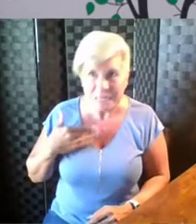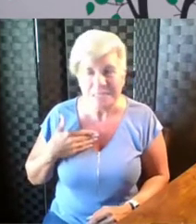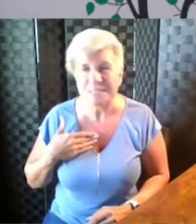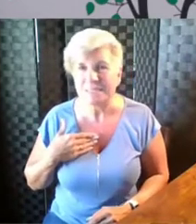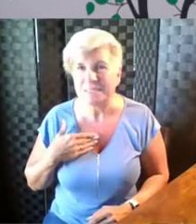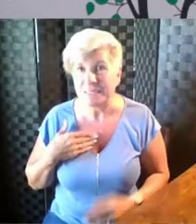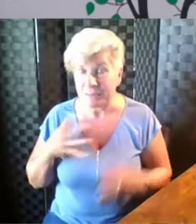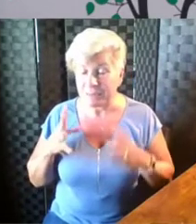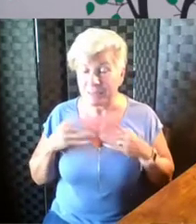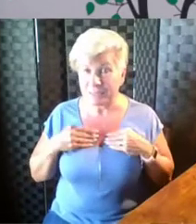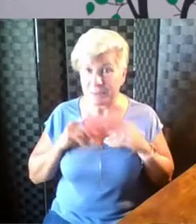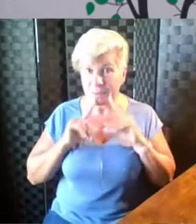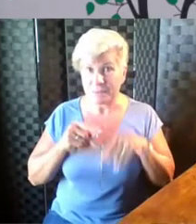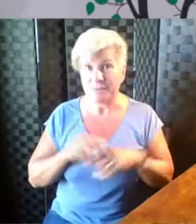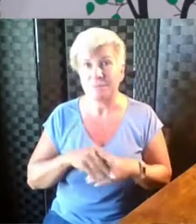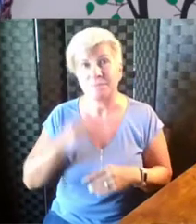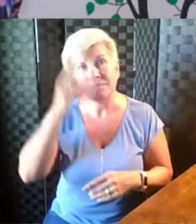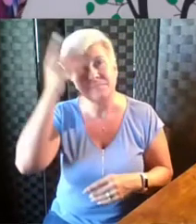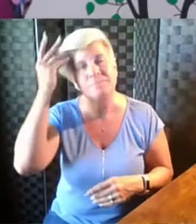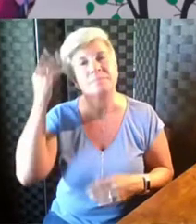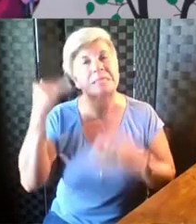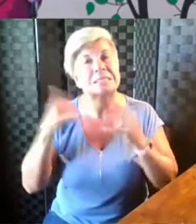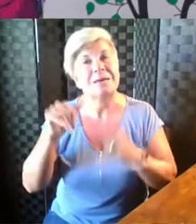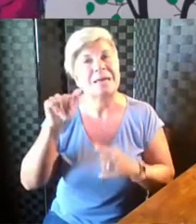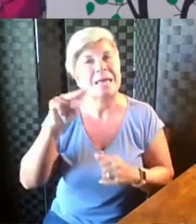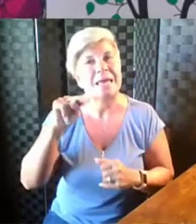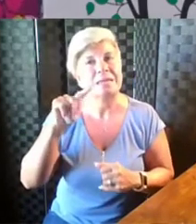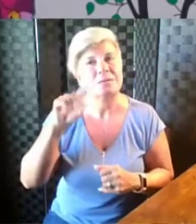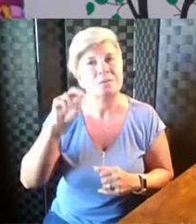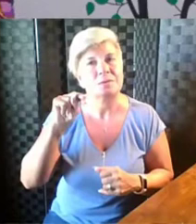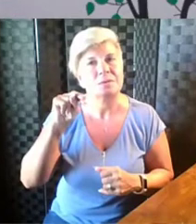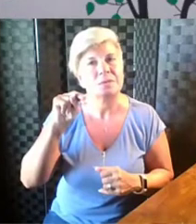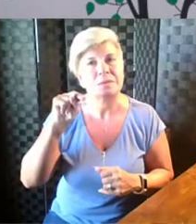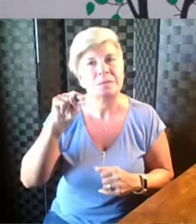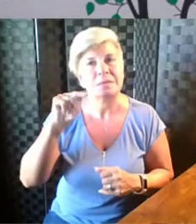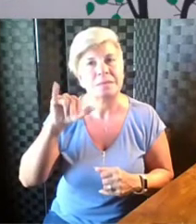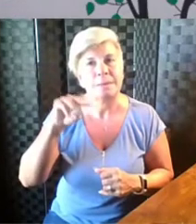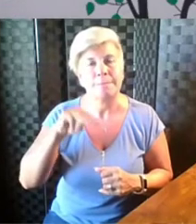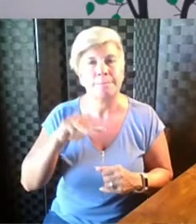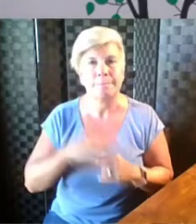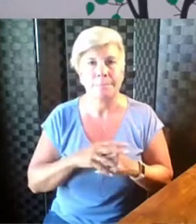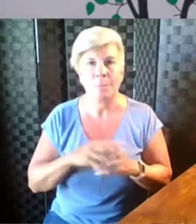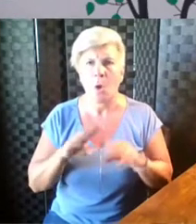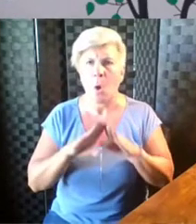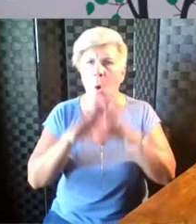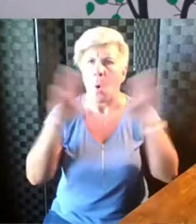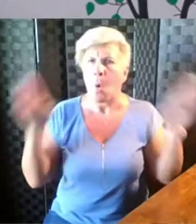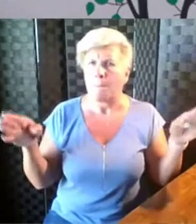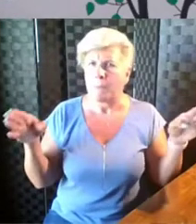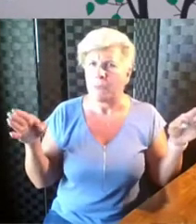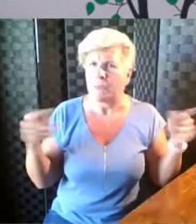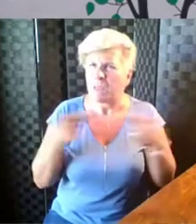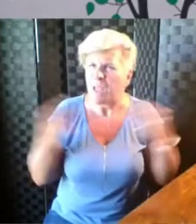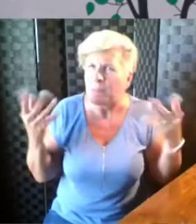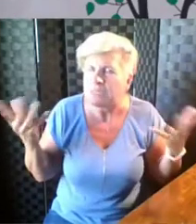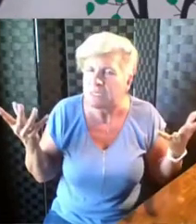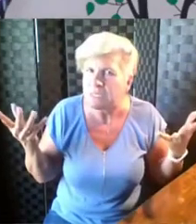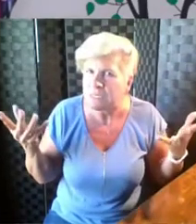would still be an antonym. Let's try another one. Open. What's the opposite of